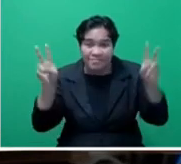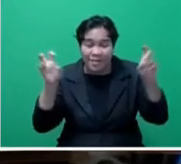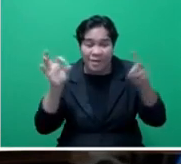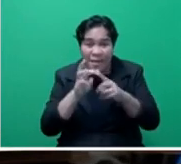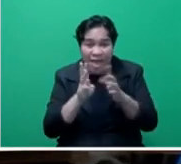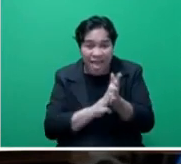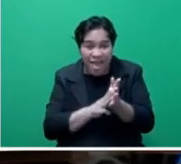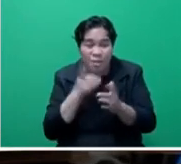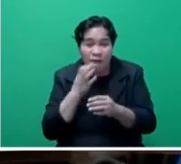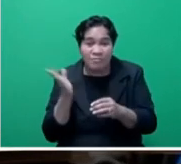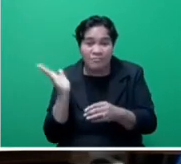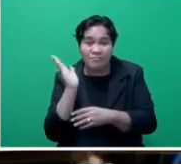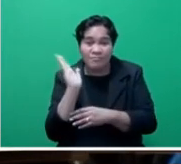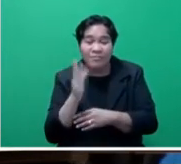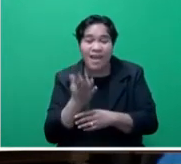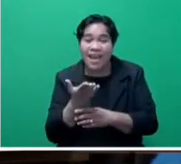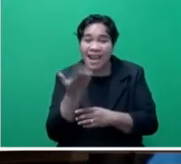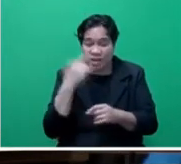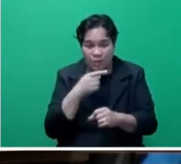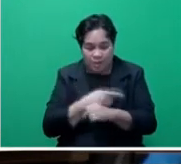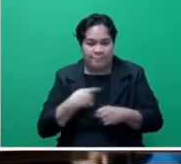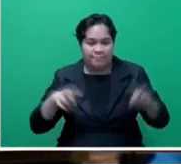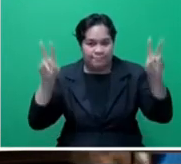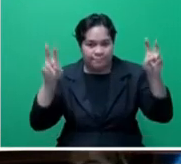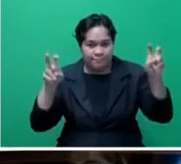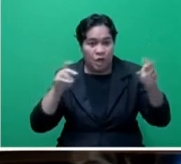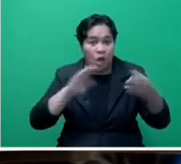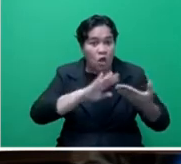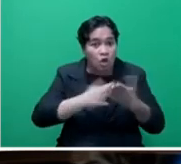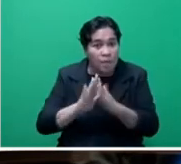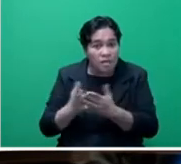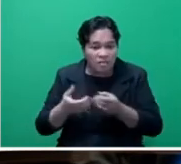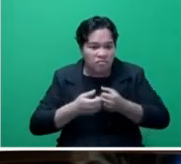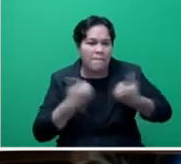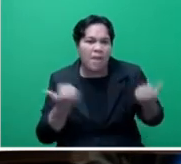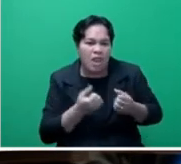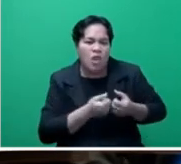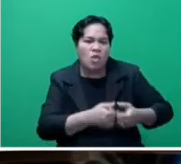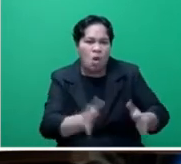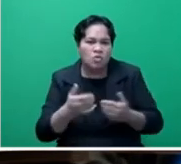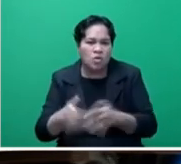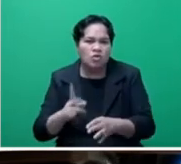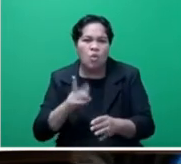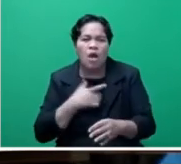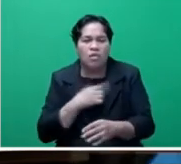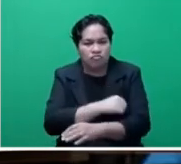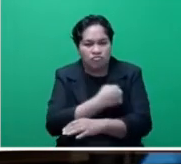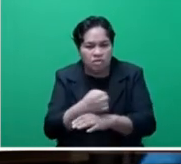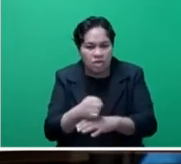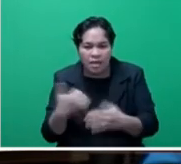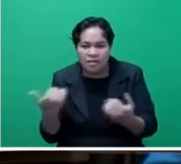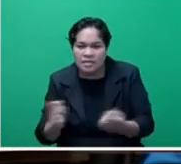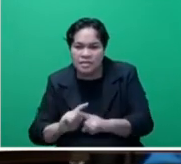at the panel launch last week, and I quote, "Communities are being lost to the seas, species being wiped